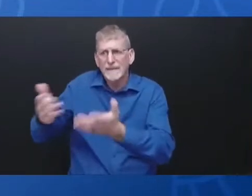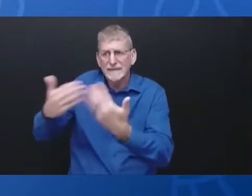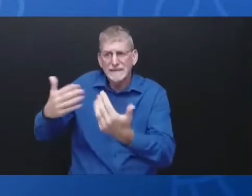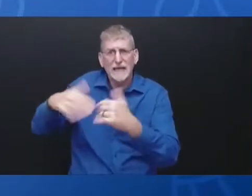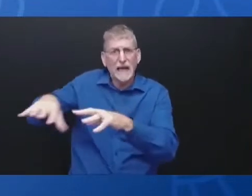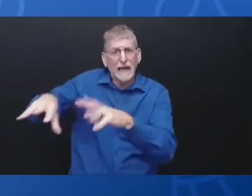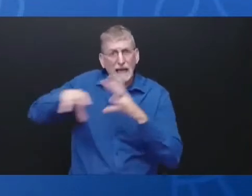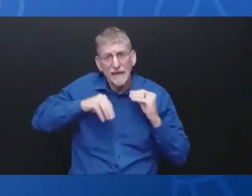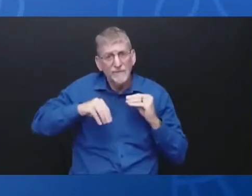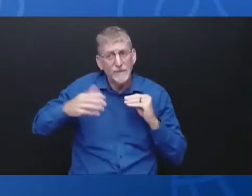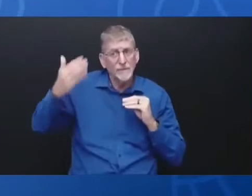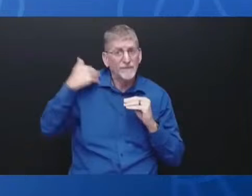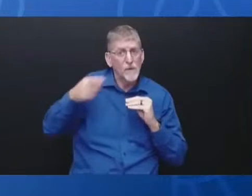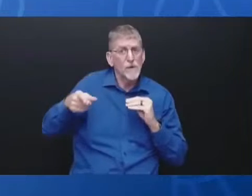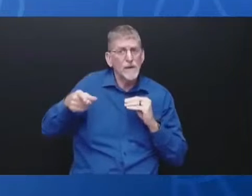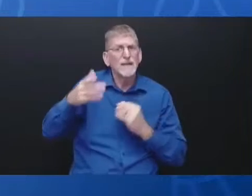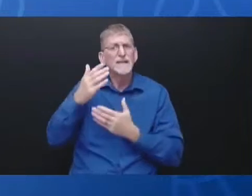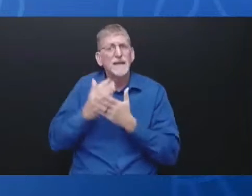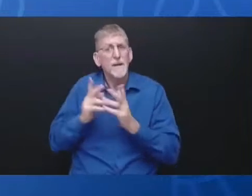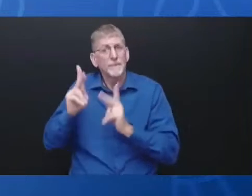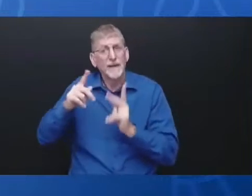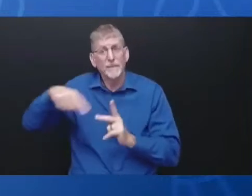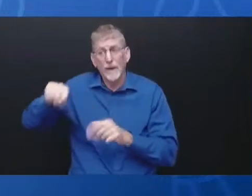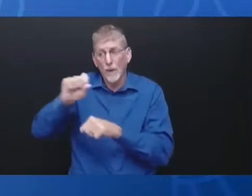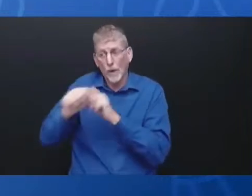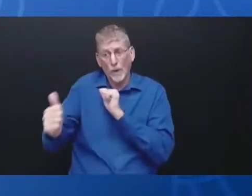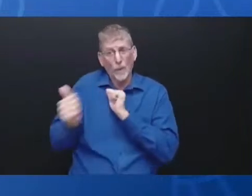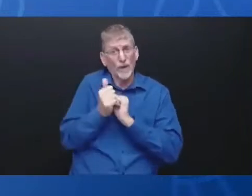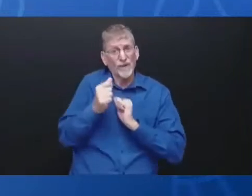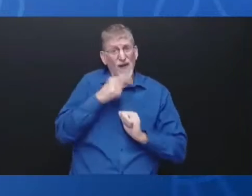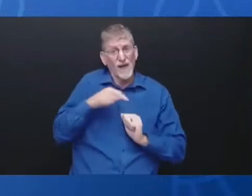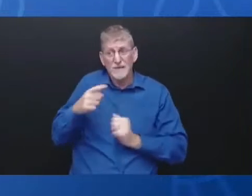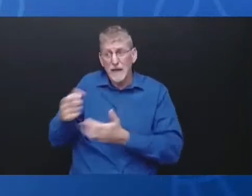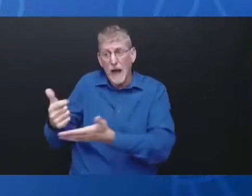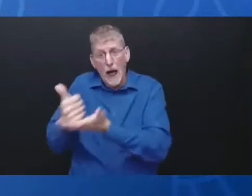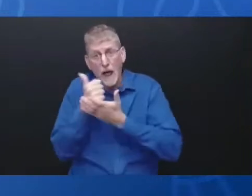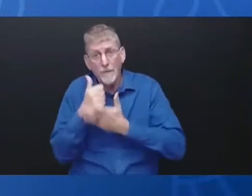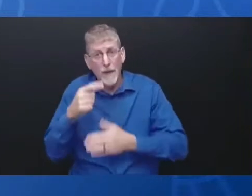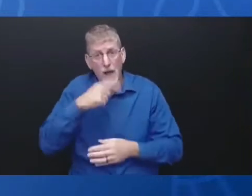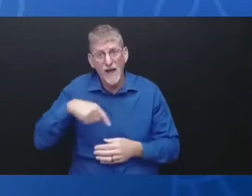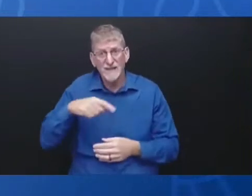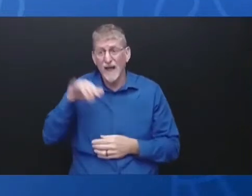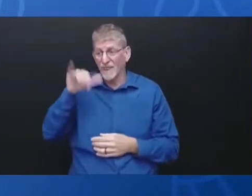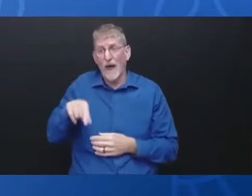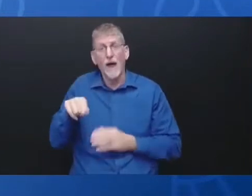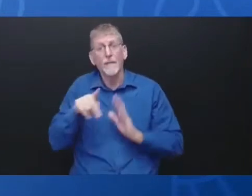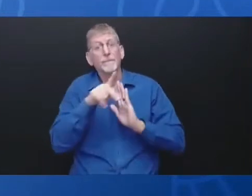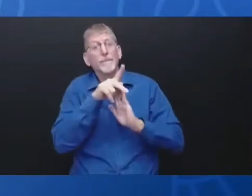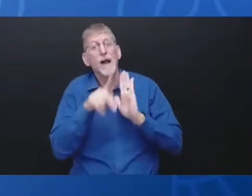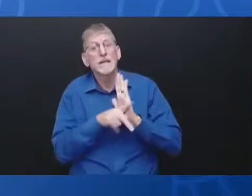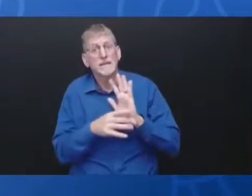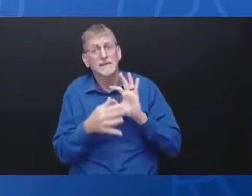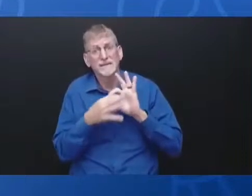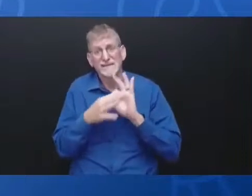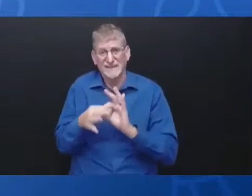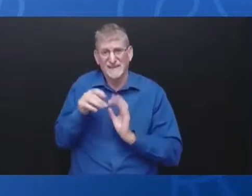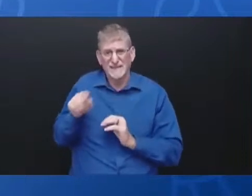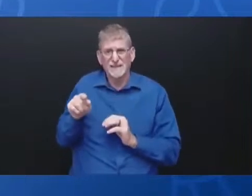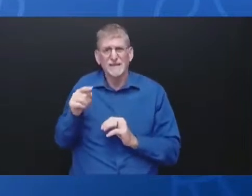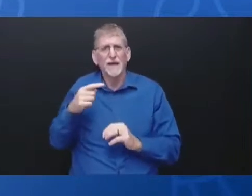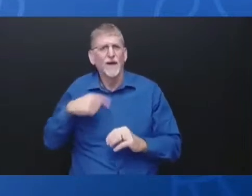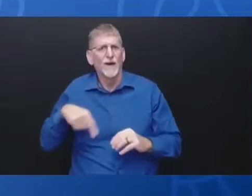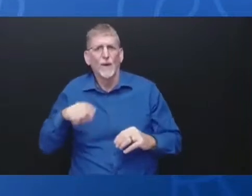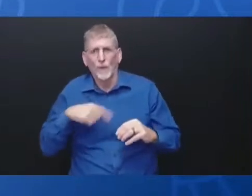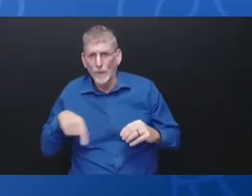with us, that's been a policy and a dynamic that we've worked on from certainly even the previous